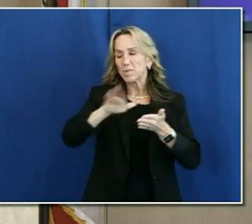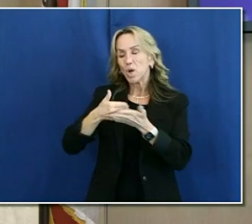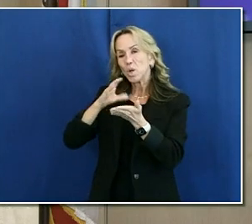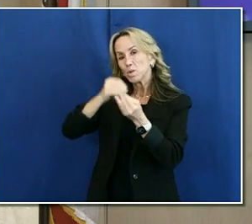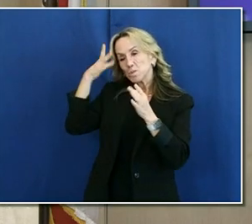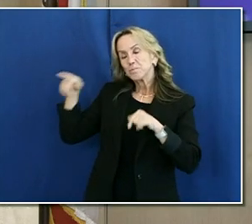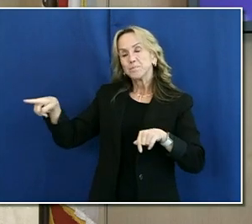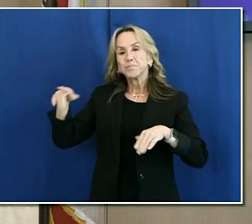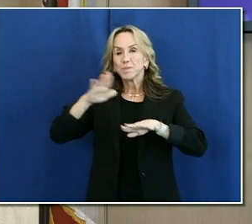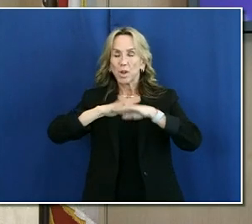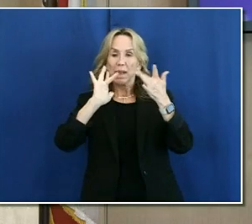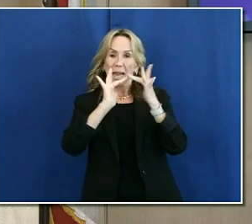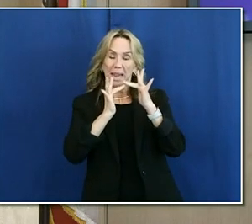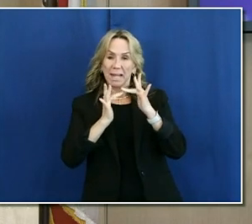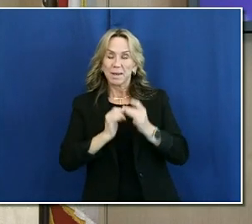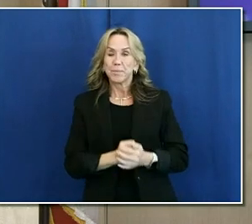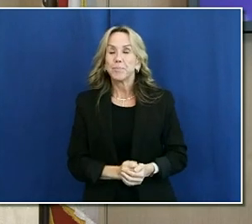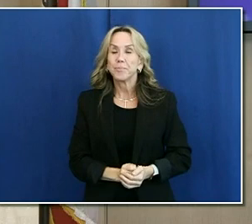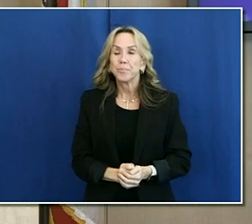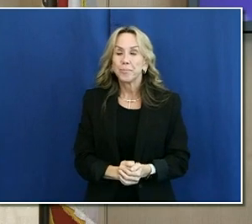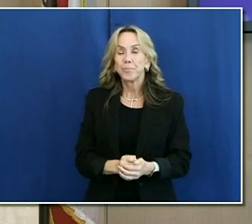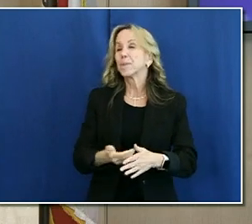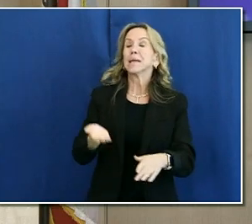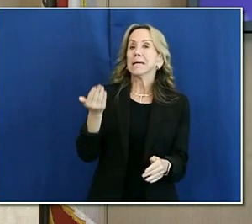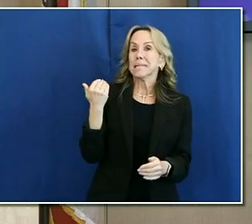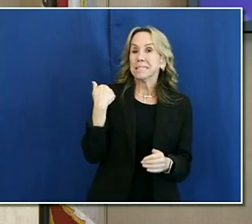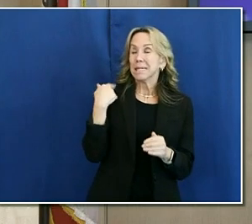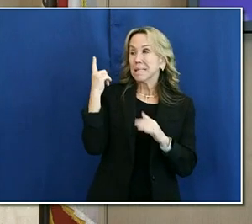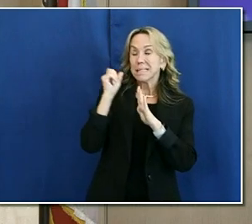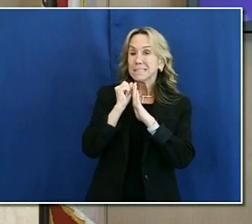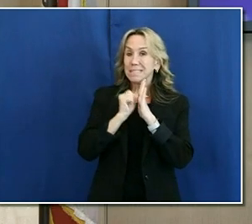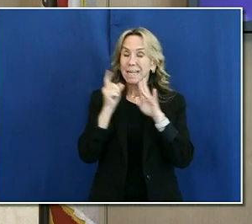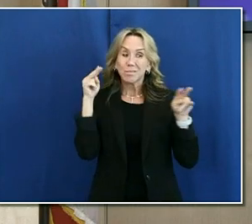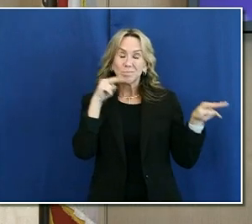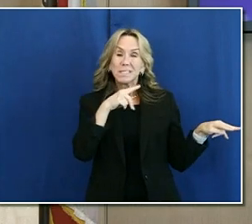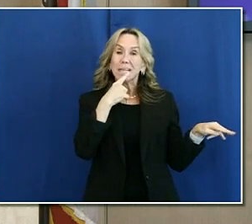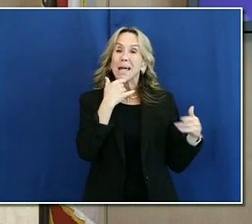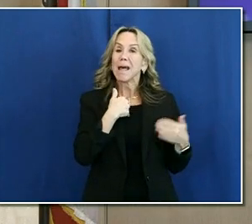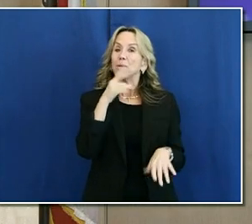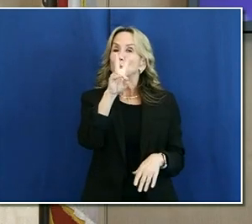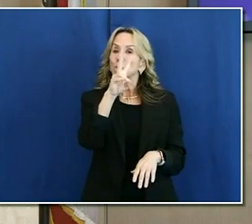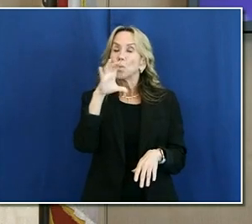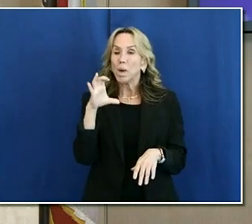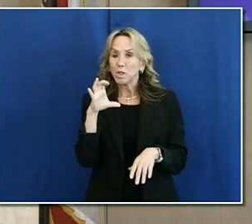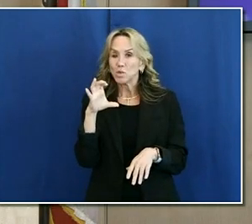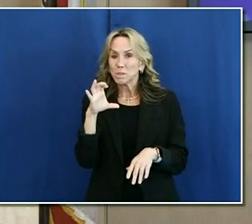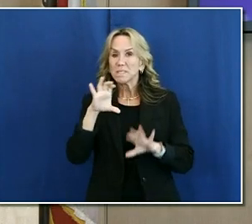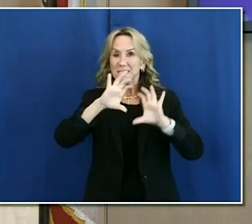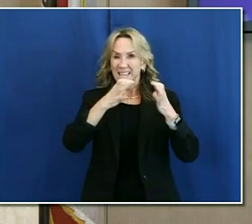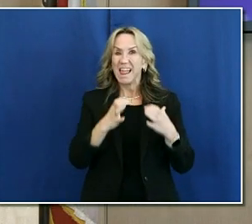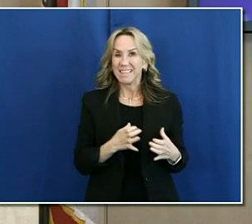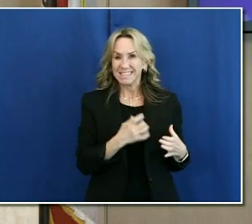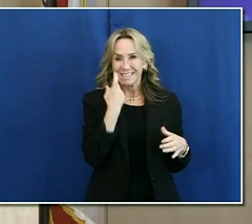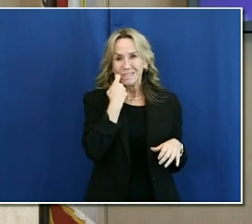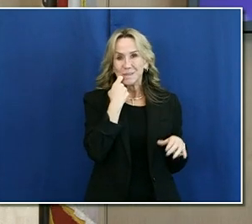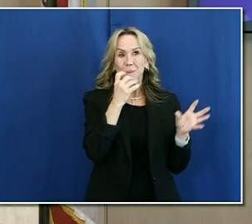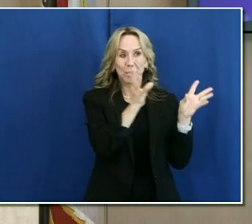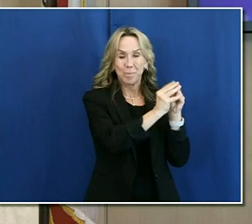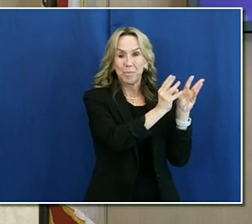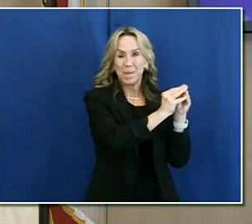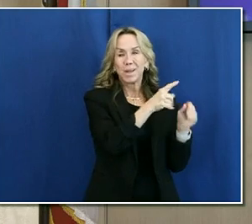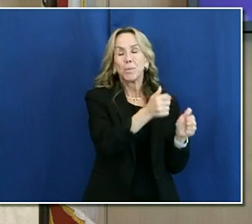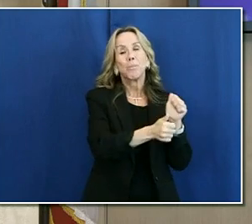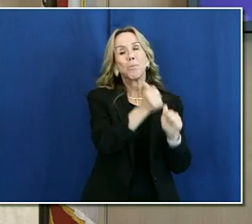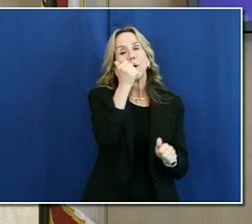approximately 200 classes that were doing in-person instruction. Primarily, those classes were lab classes. And these